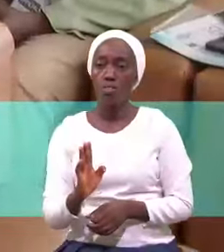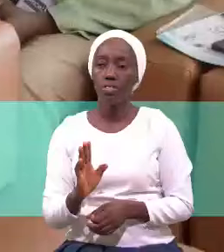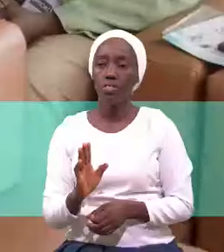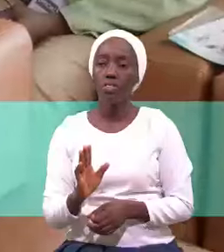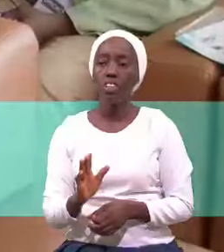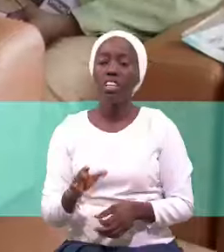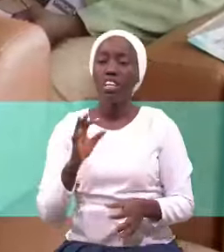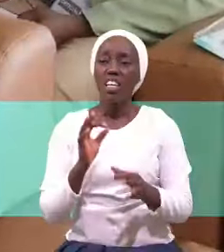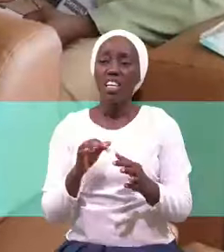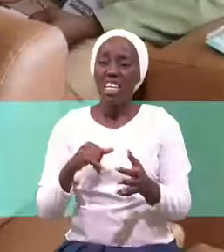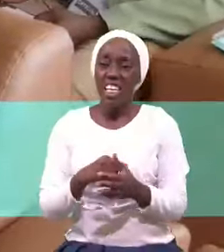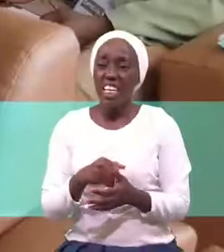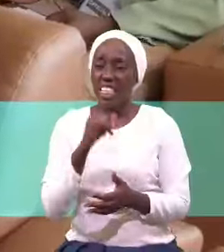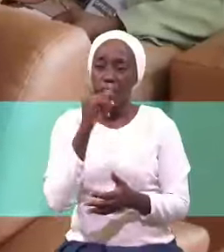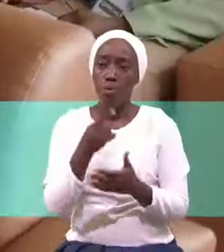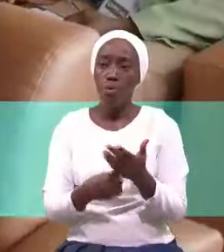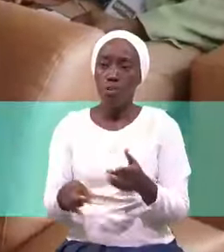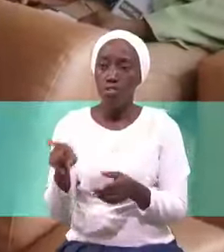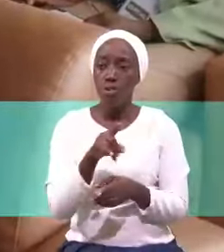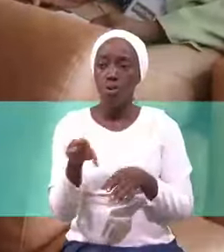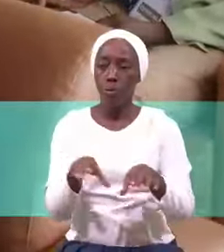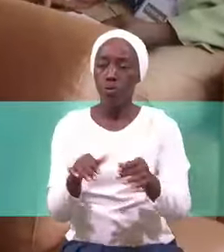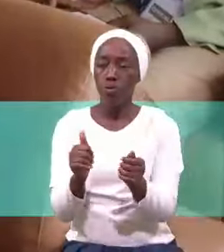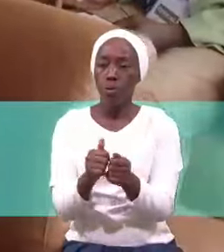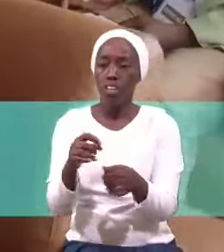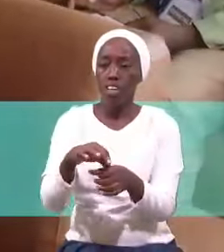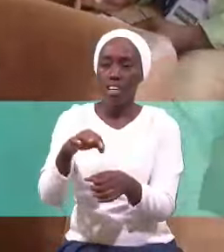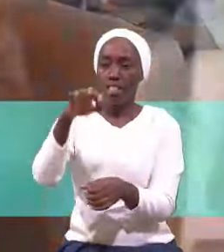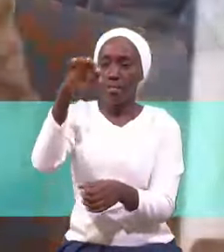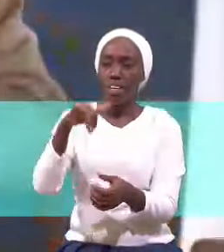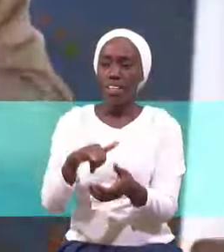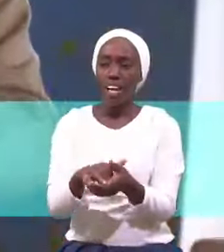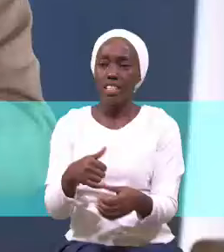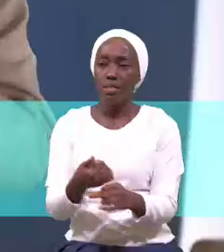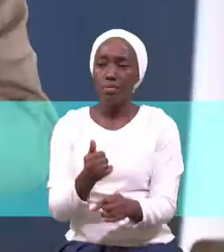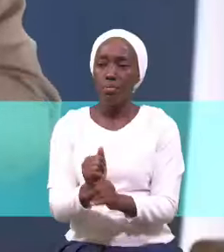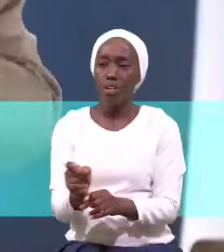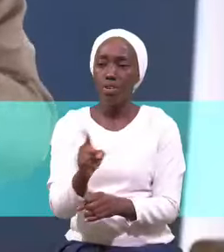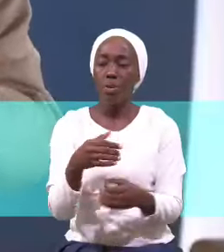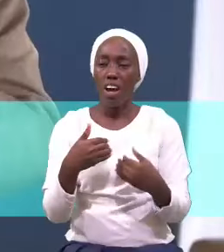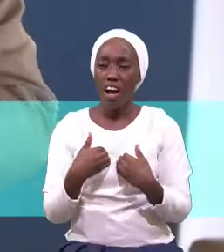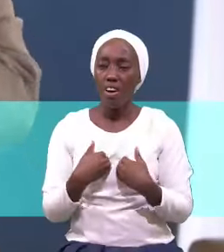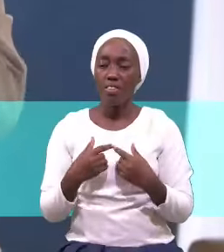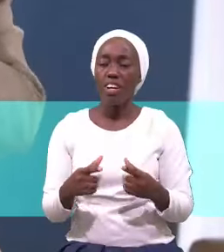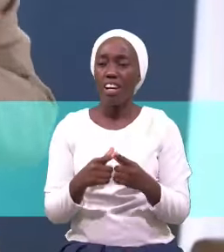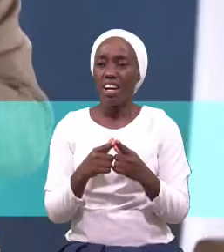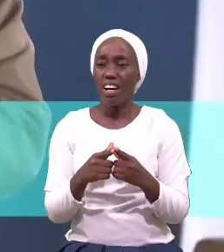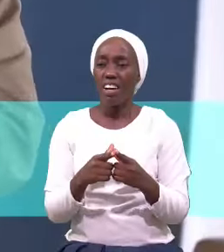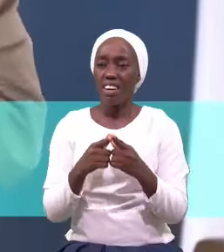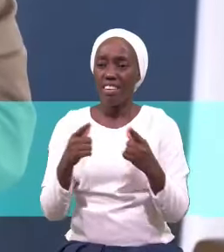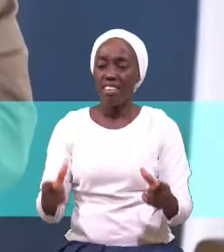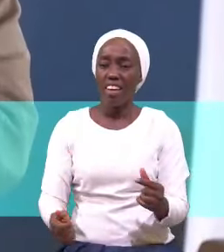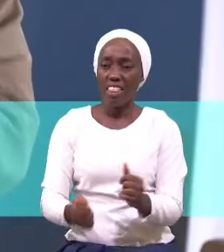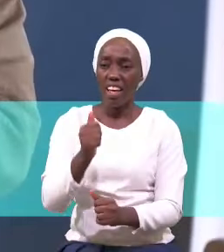It is what you do with the Spirit that makes you have greater, growing